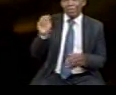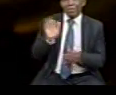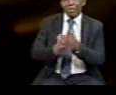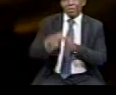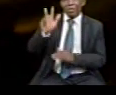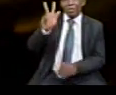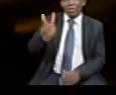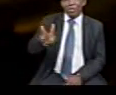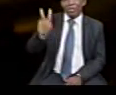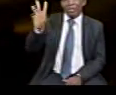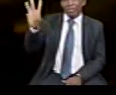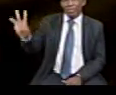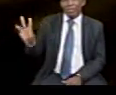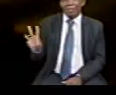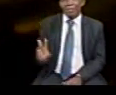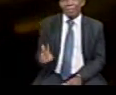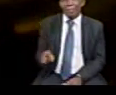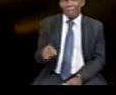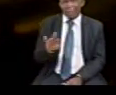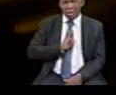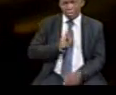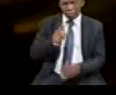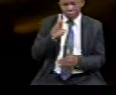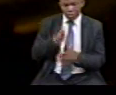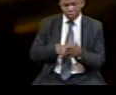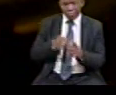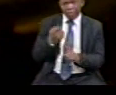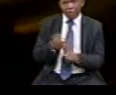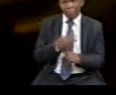26, I want to read verse